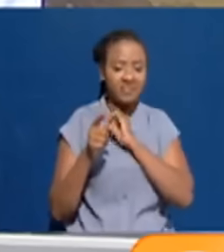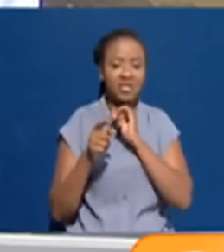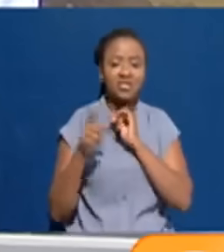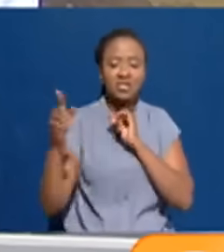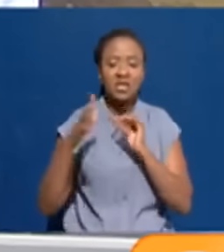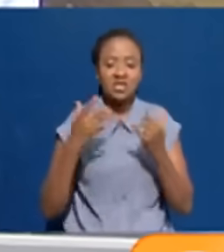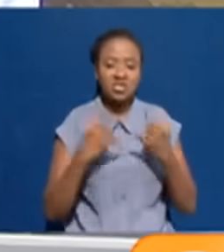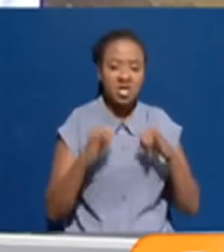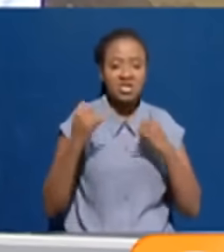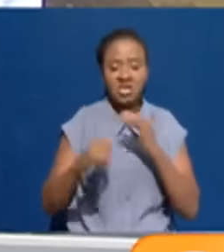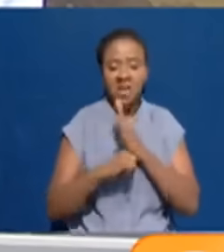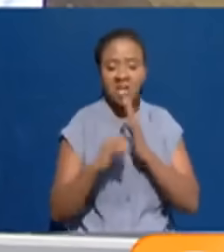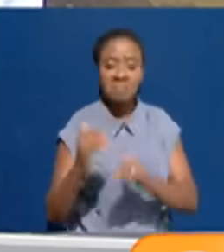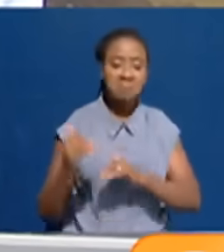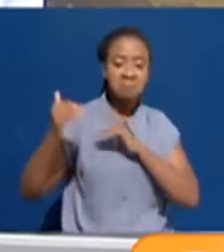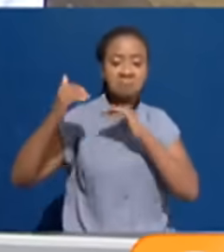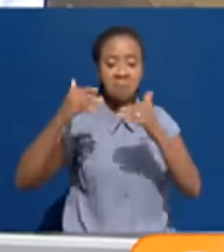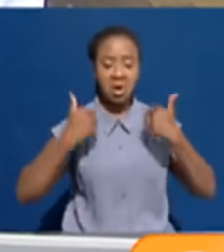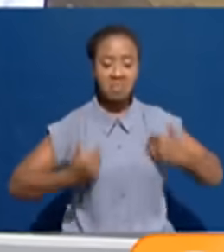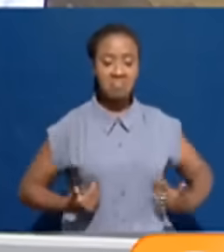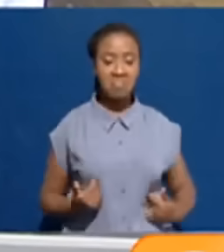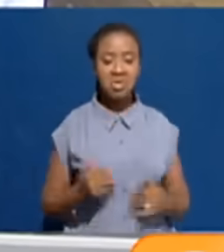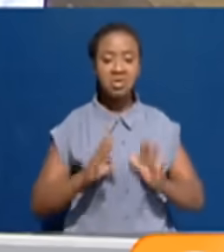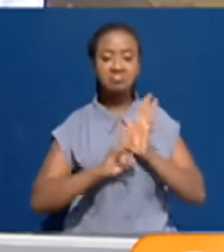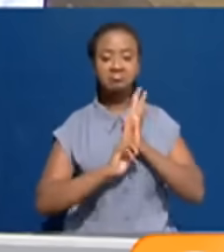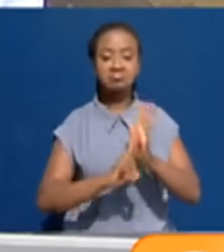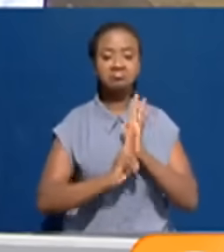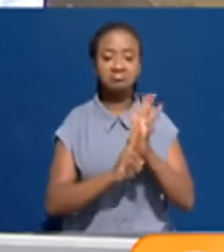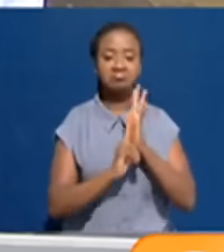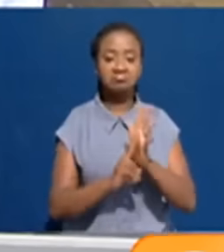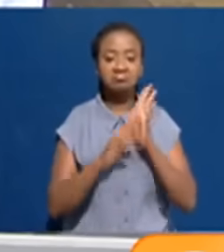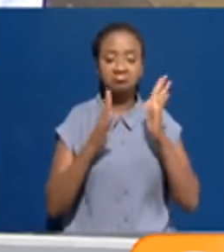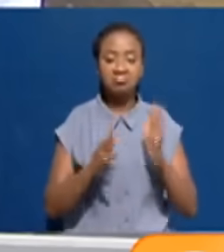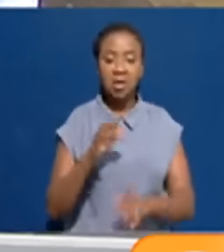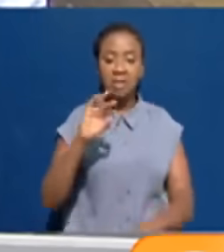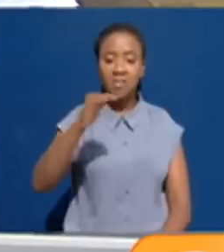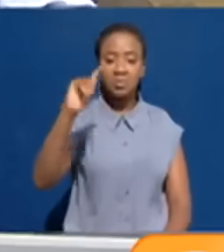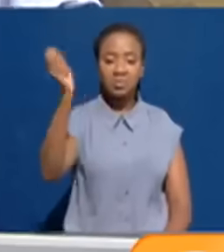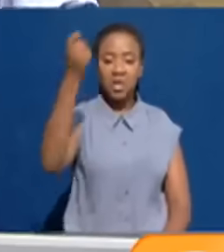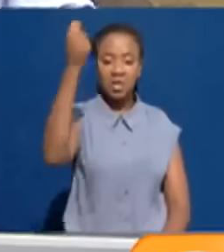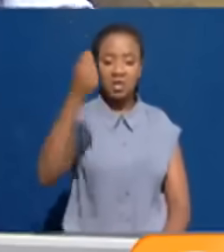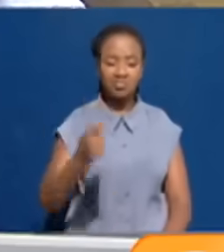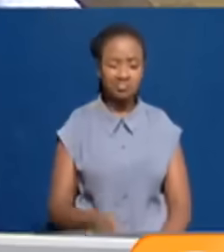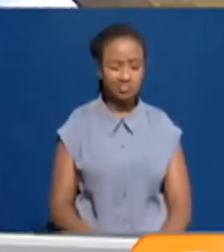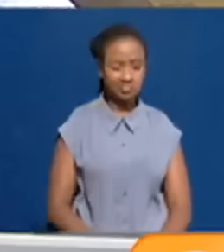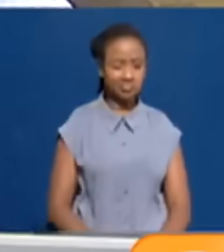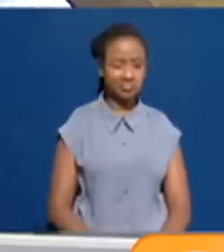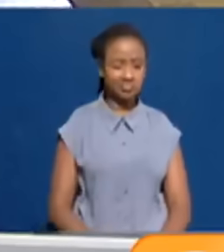positioning himself as Mount Kenya's main political linkman. Ayub Abdikadir reports.